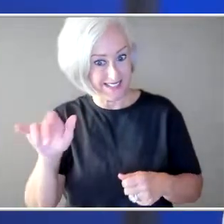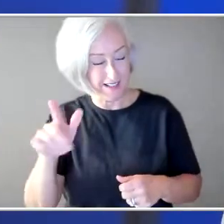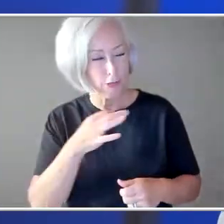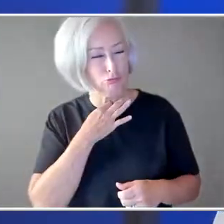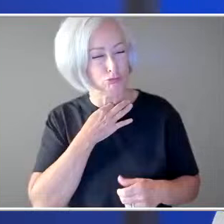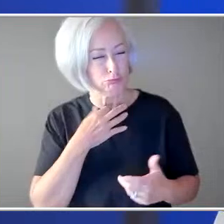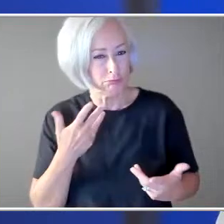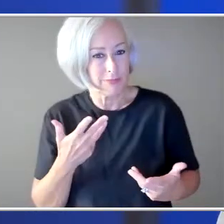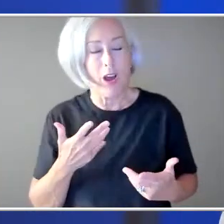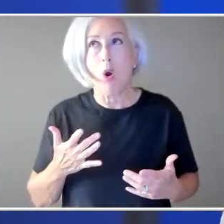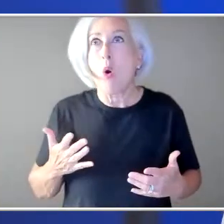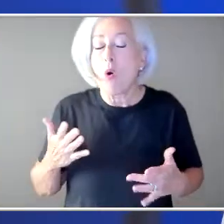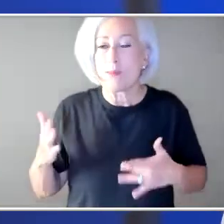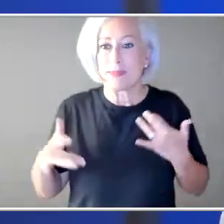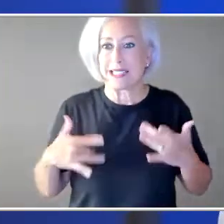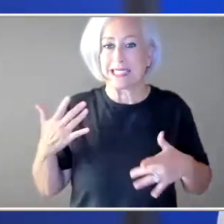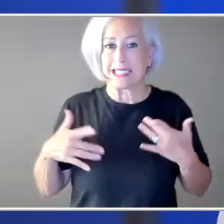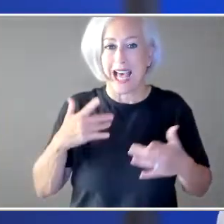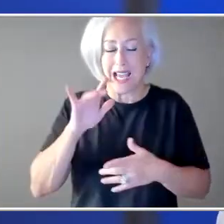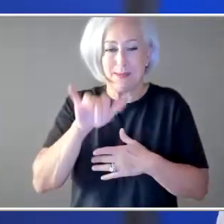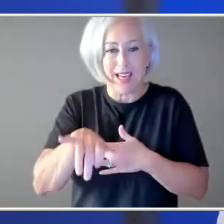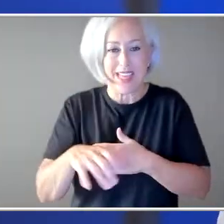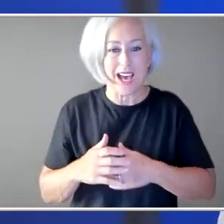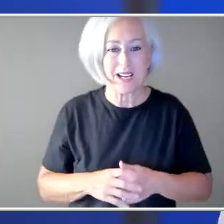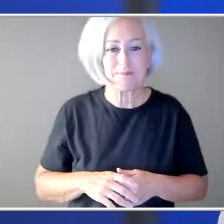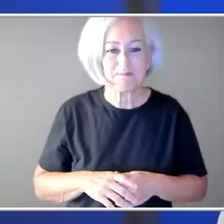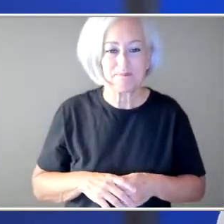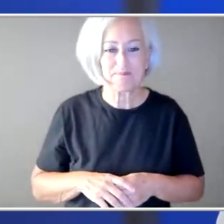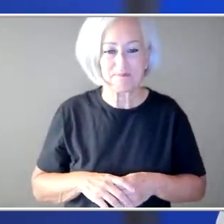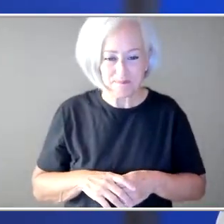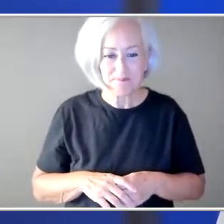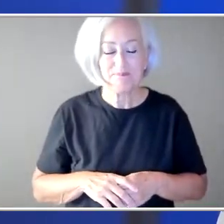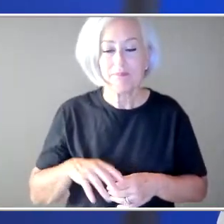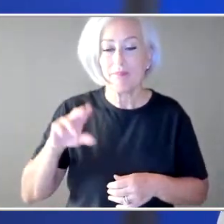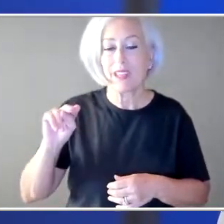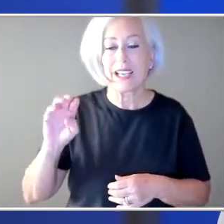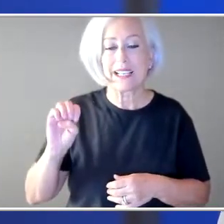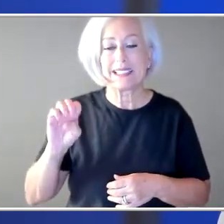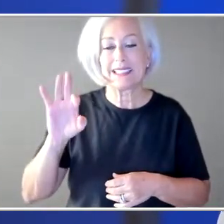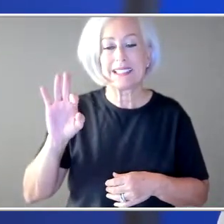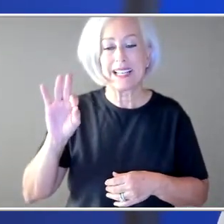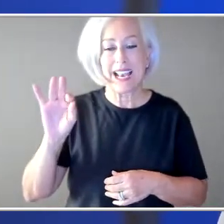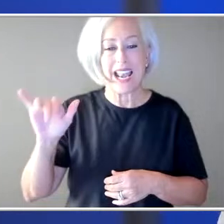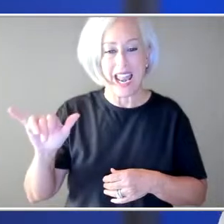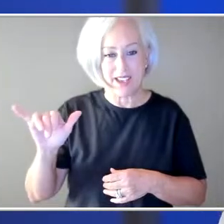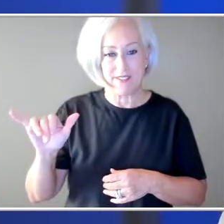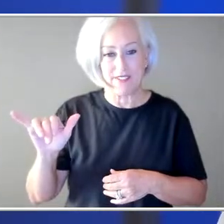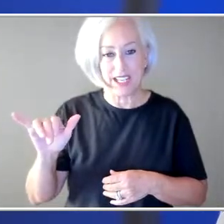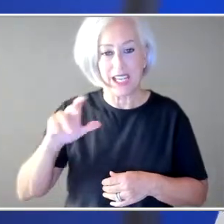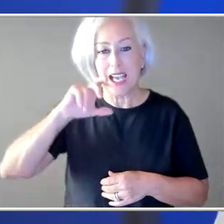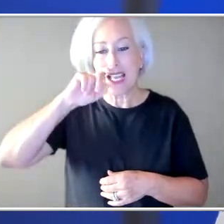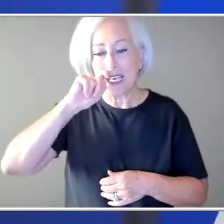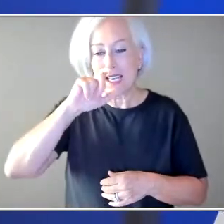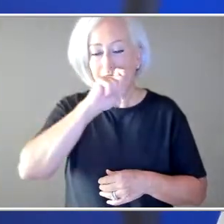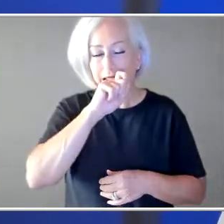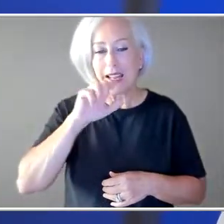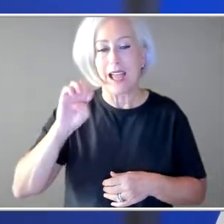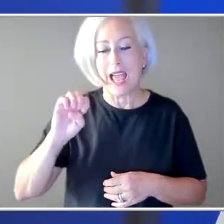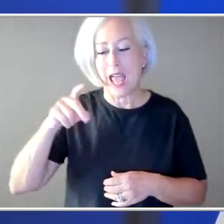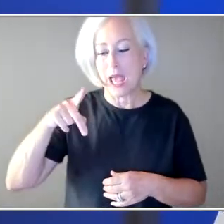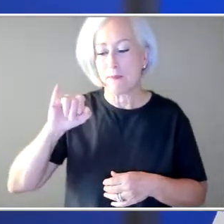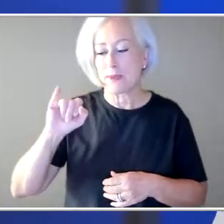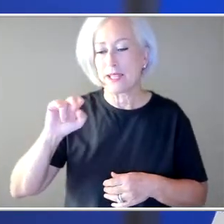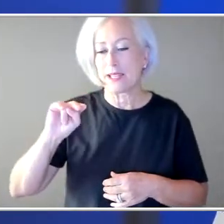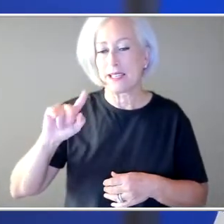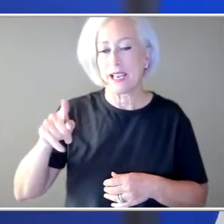so excited about this. So Neffy is a nasal epinephrine. It comes in a